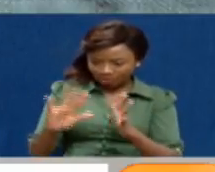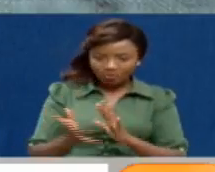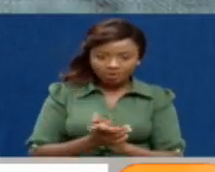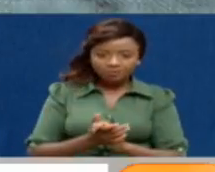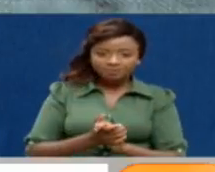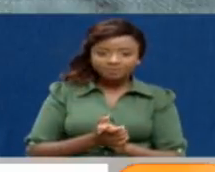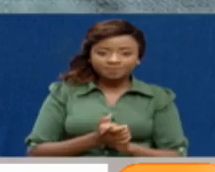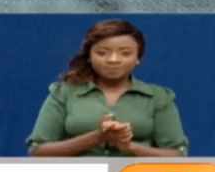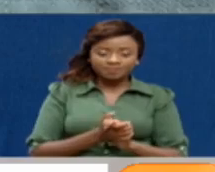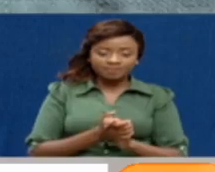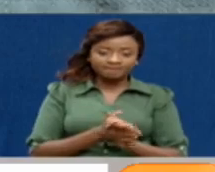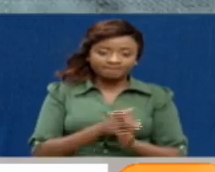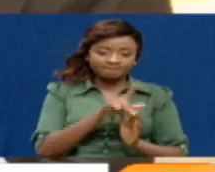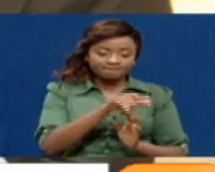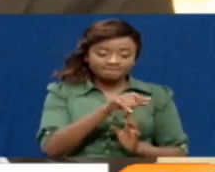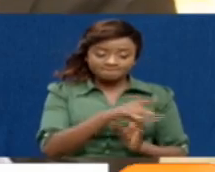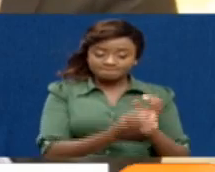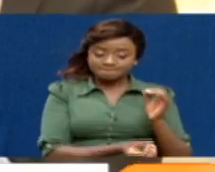partnership with the